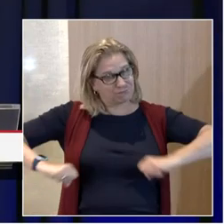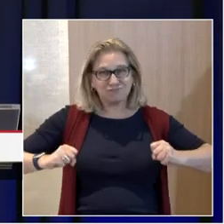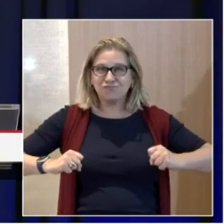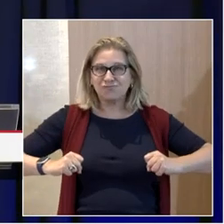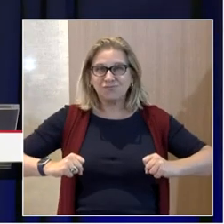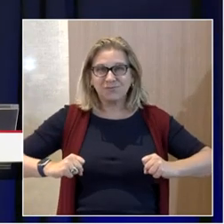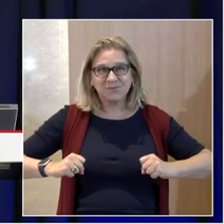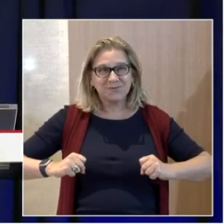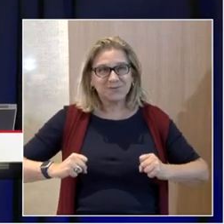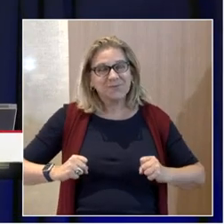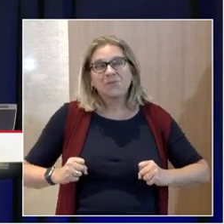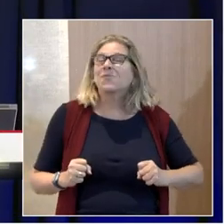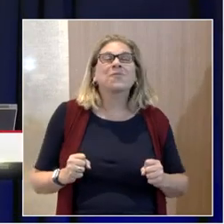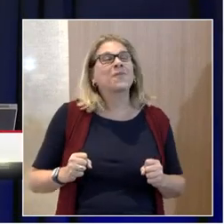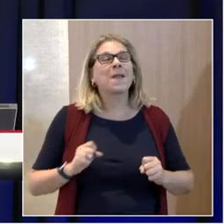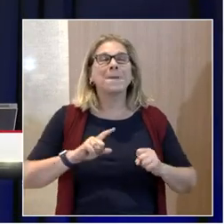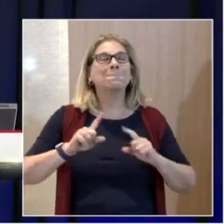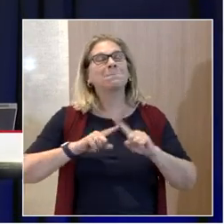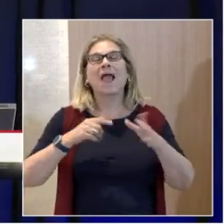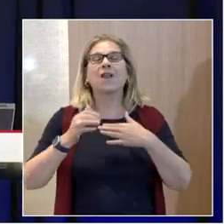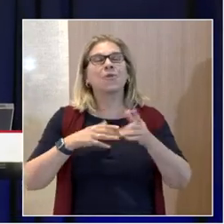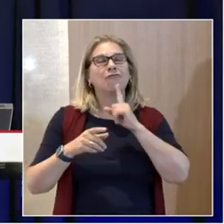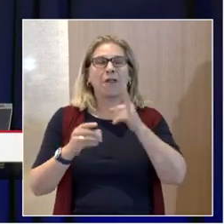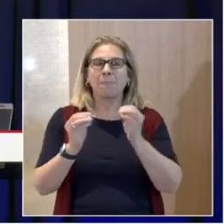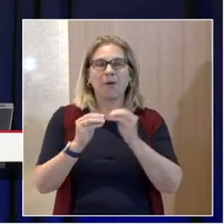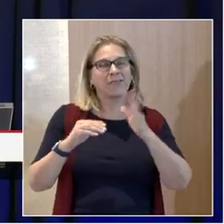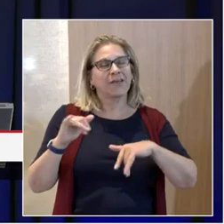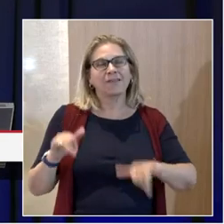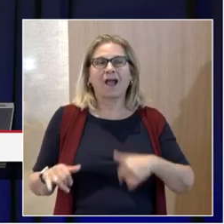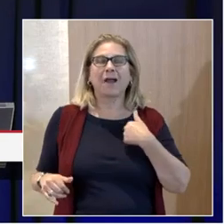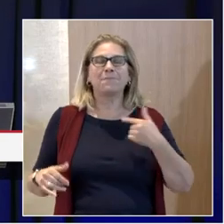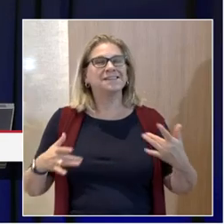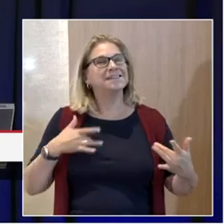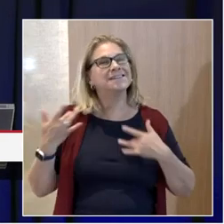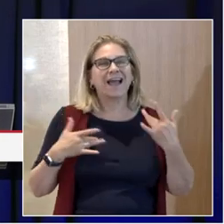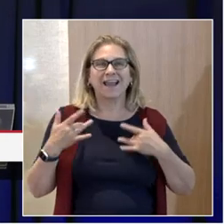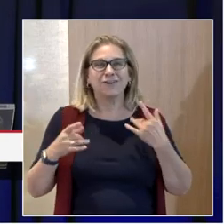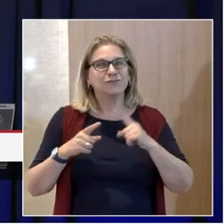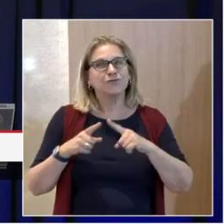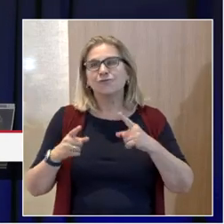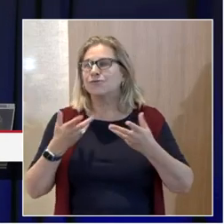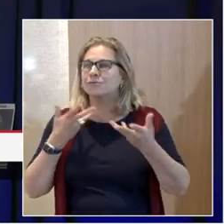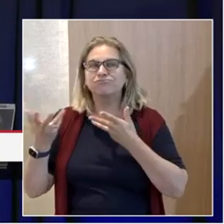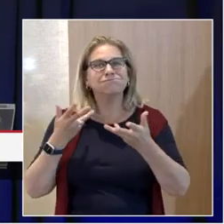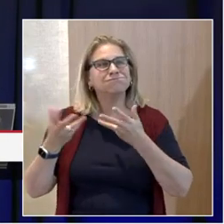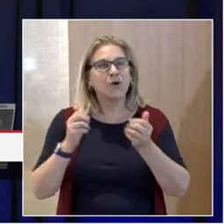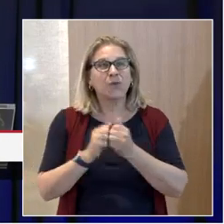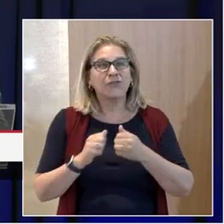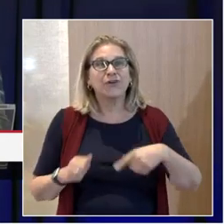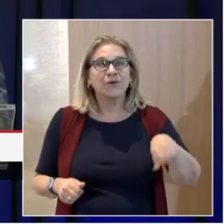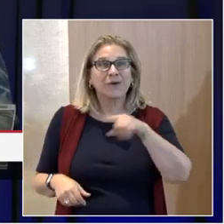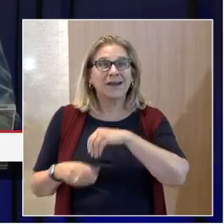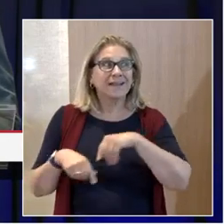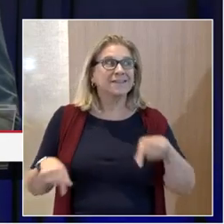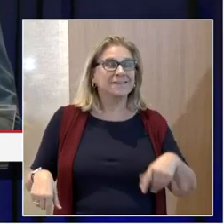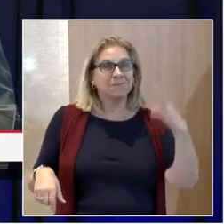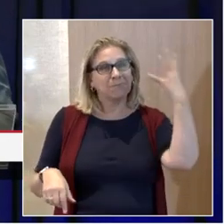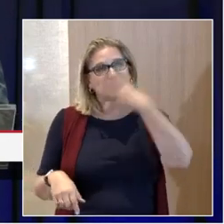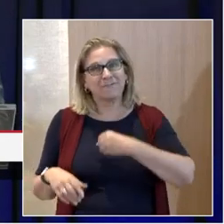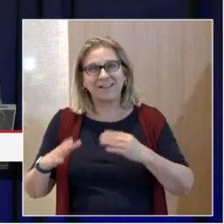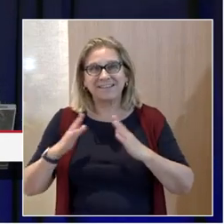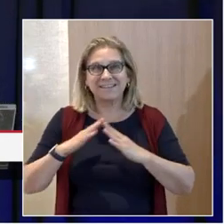than that, I am just delighted to be with all of you in our beautiful downtown and talking